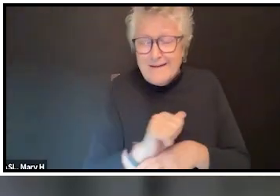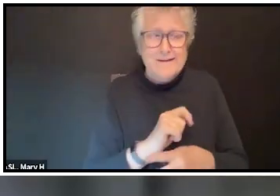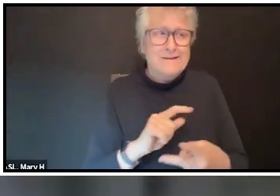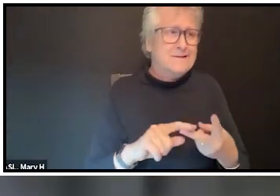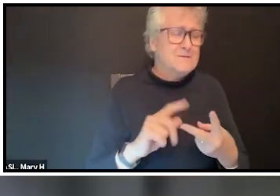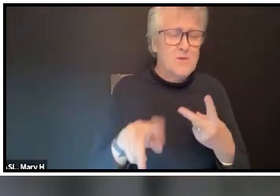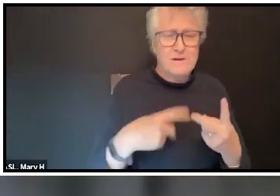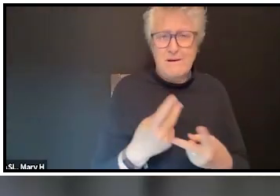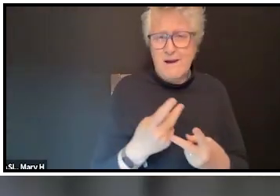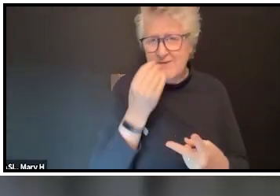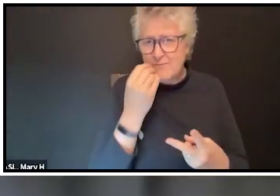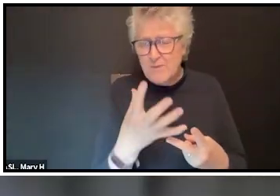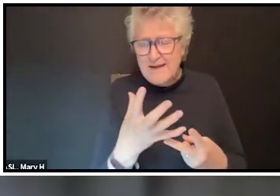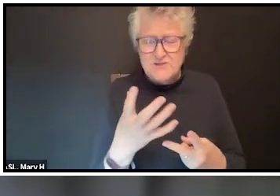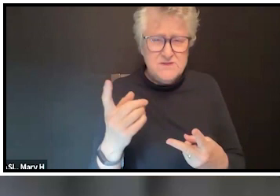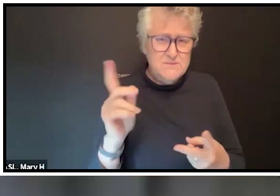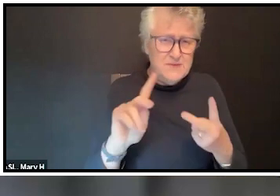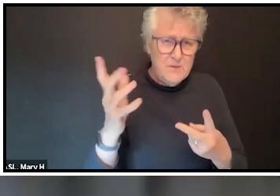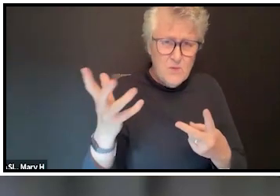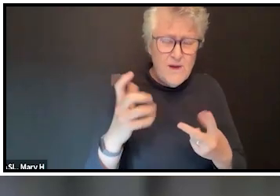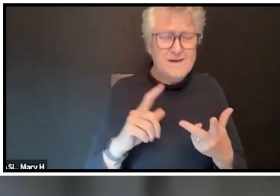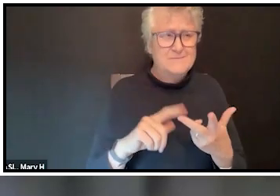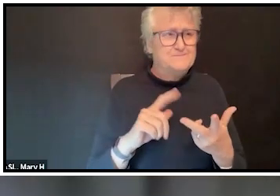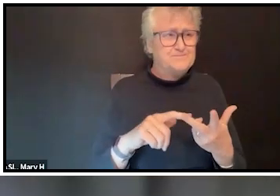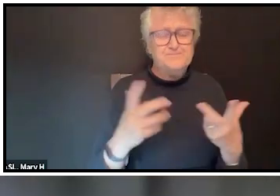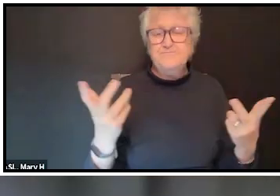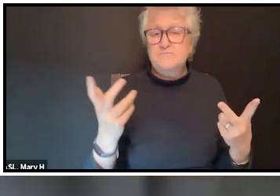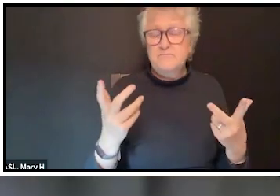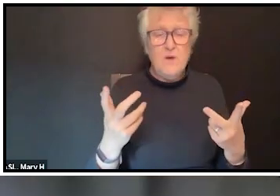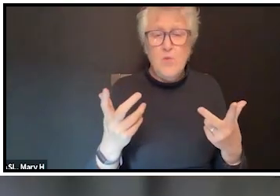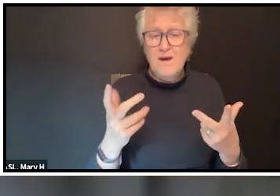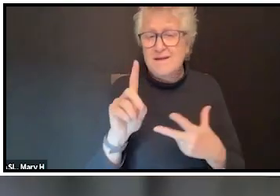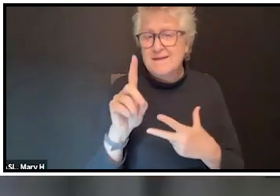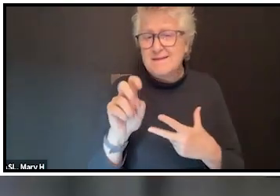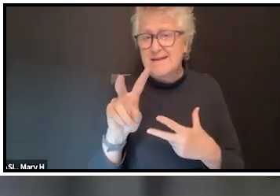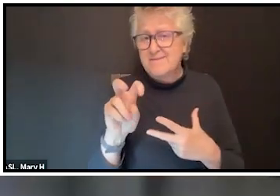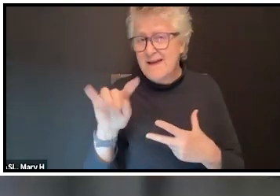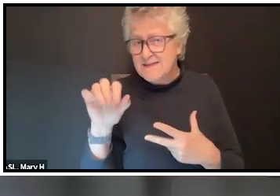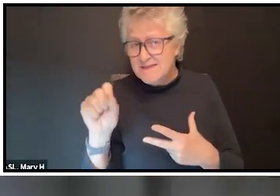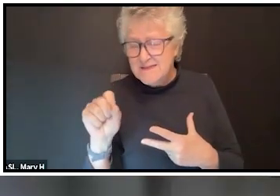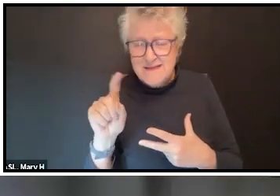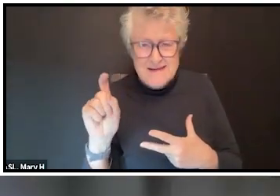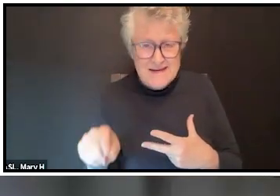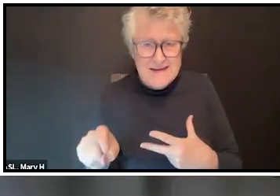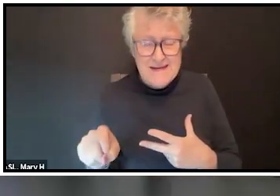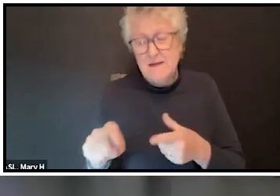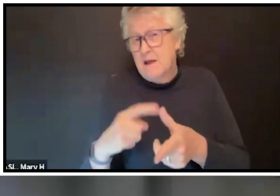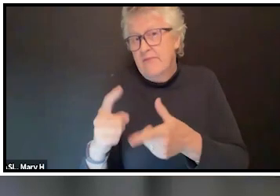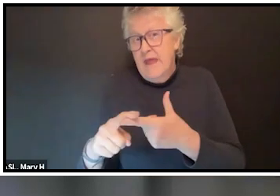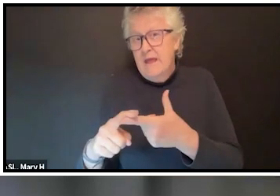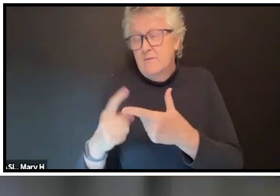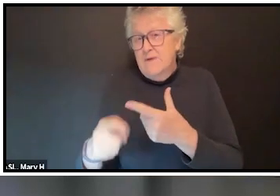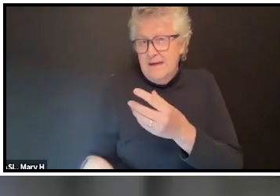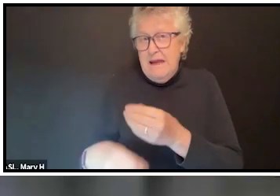what they're using their devices for. So then we can have, trainings around that kind of stuff. So again, very